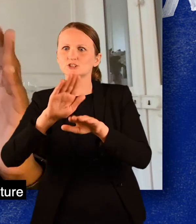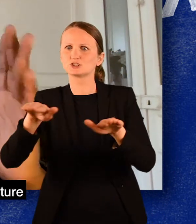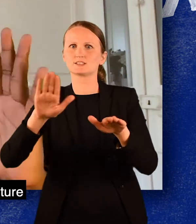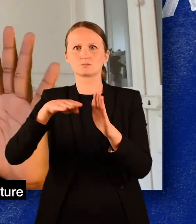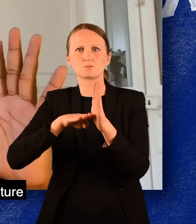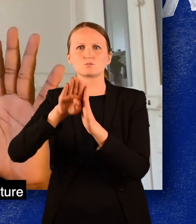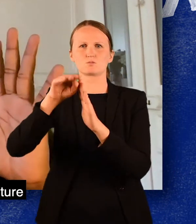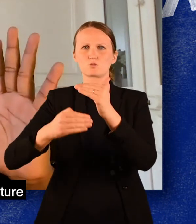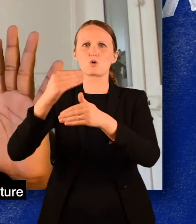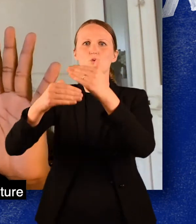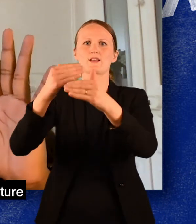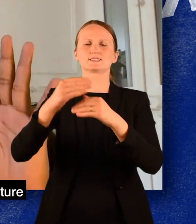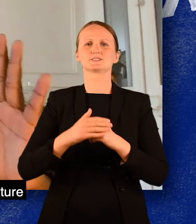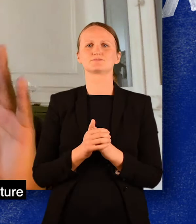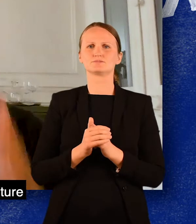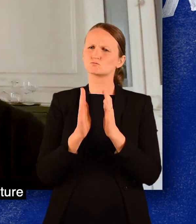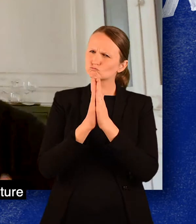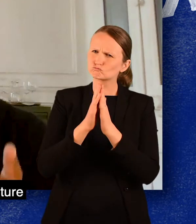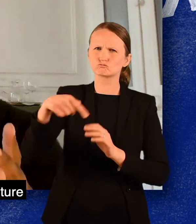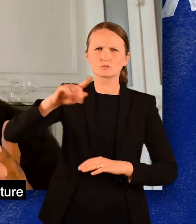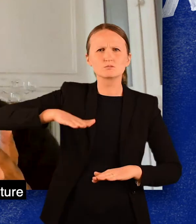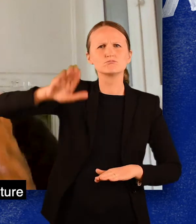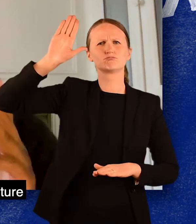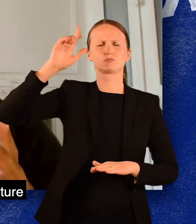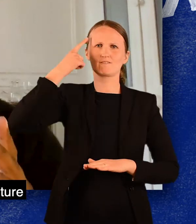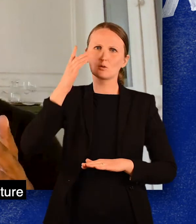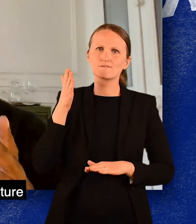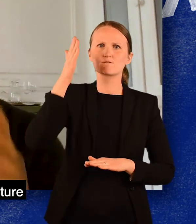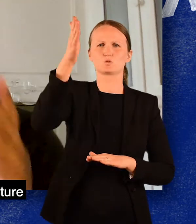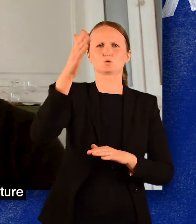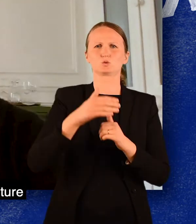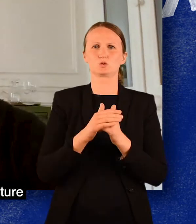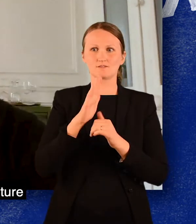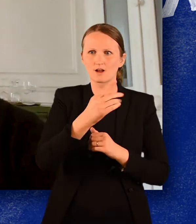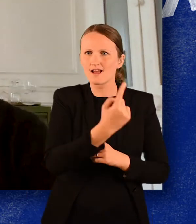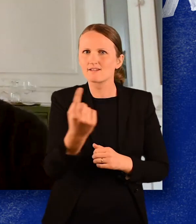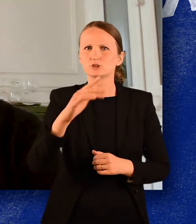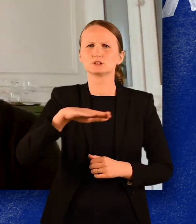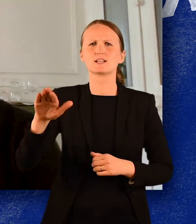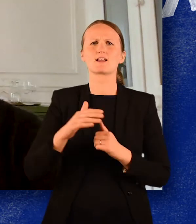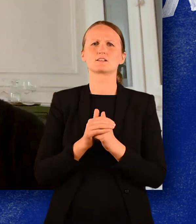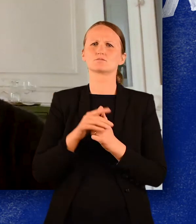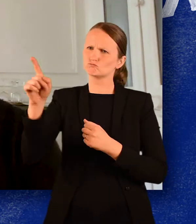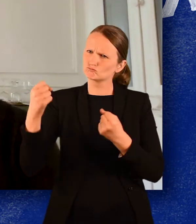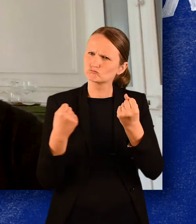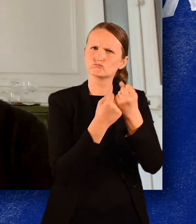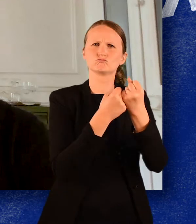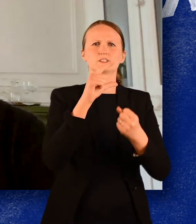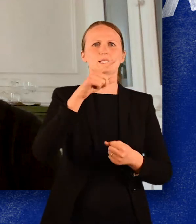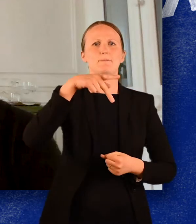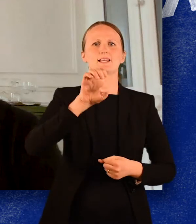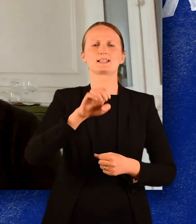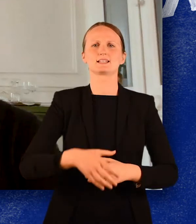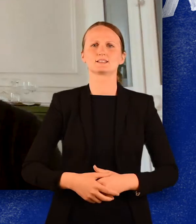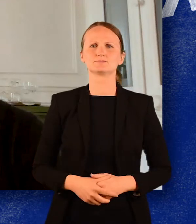Raise your hand. Invest in the future of each and every child. Invest